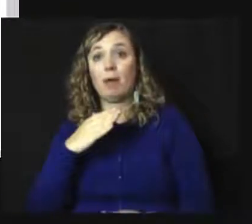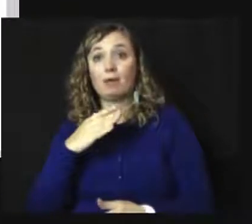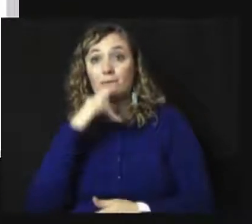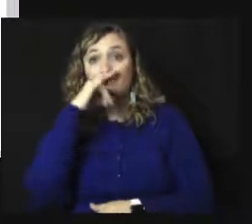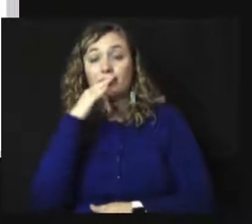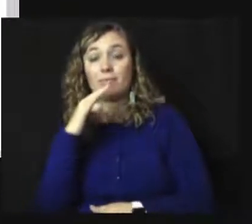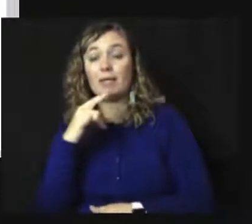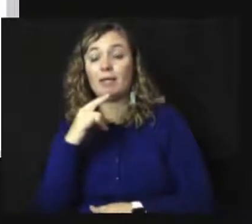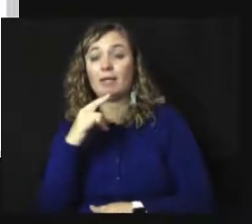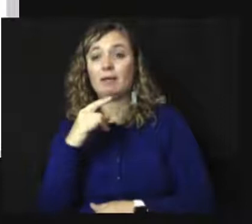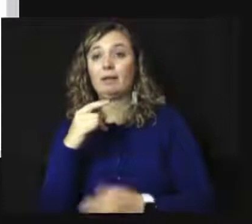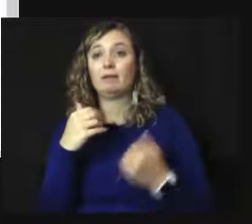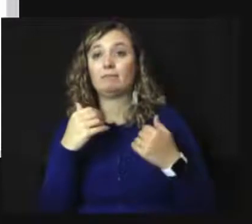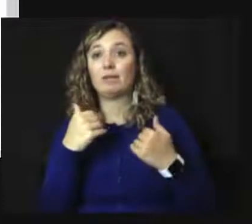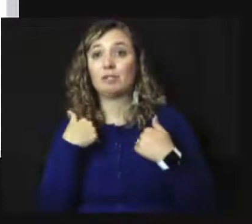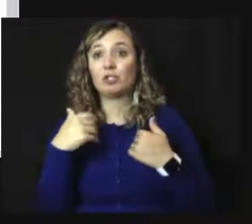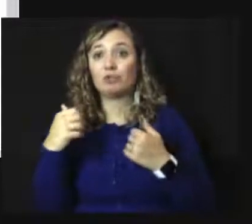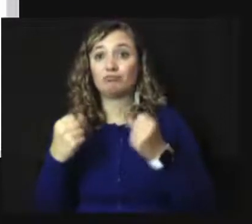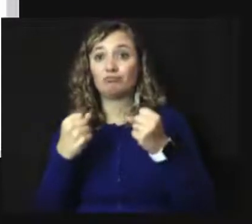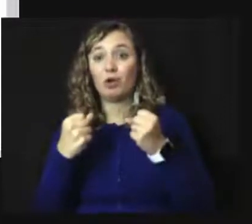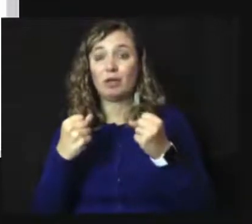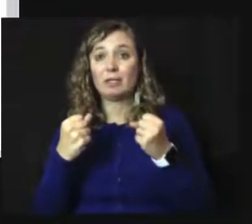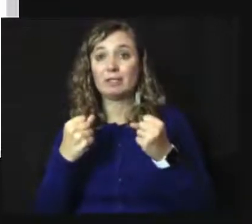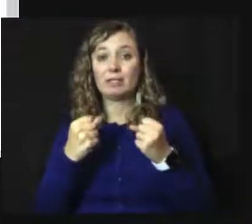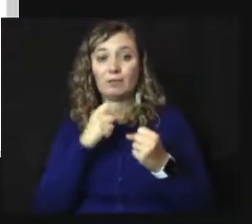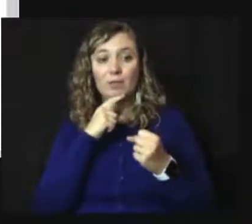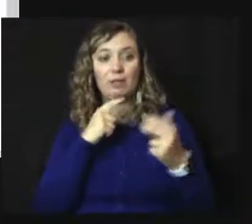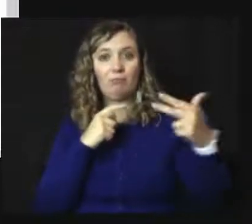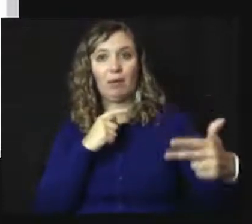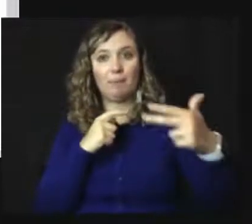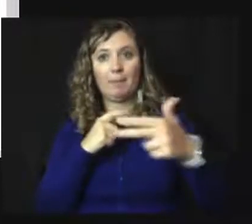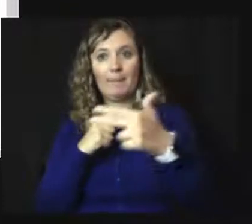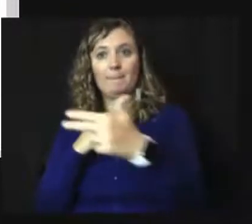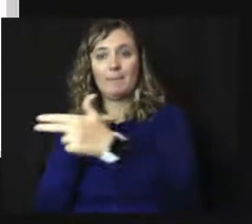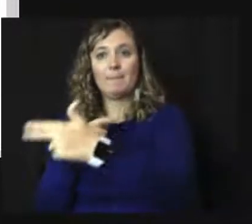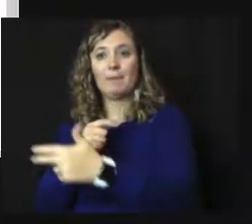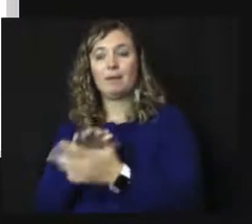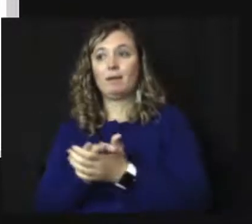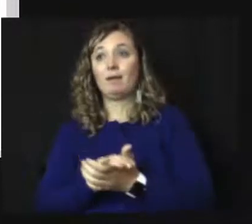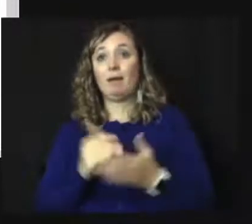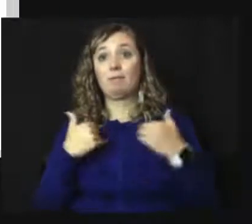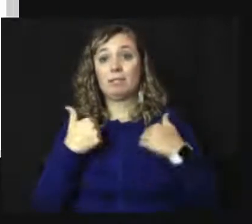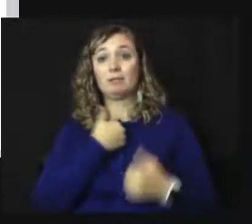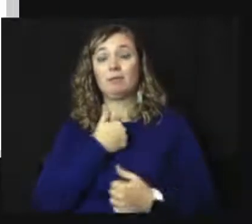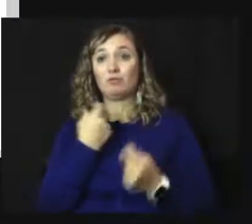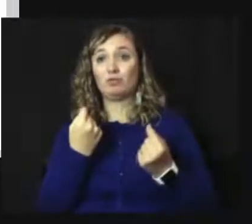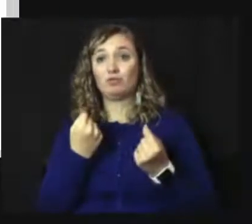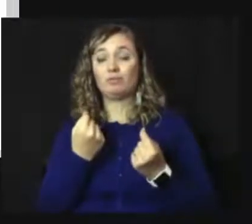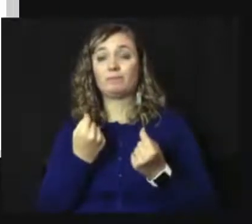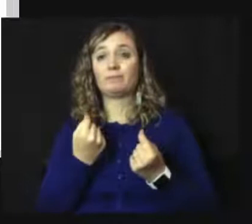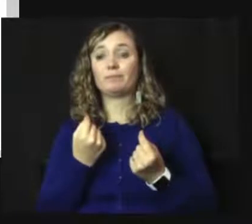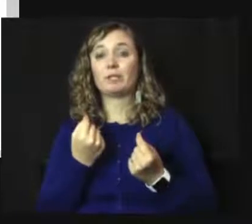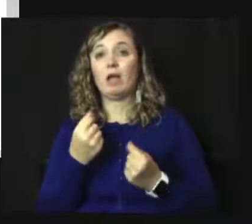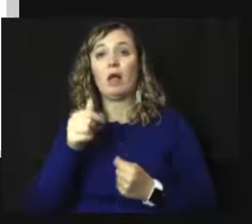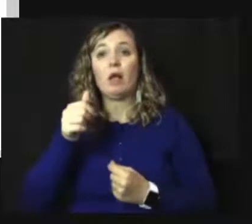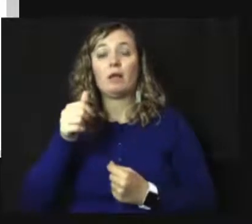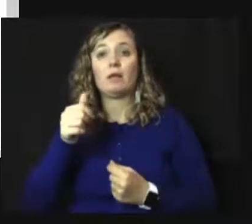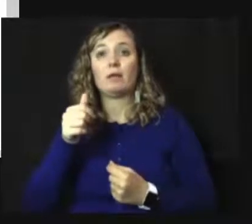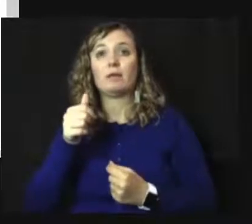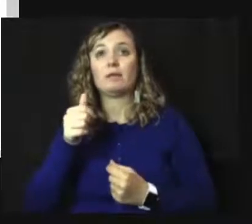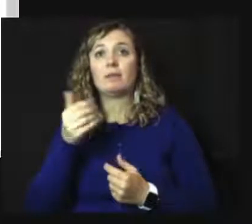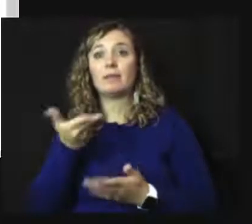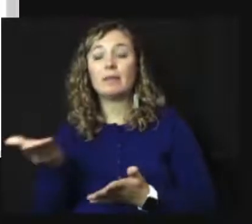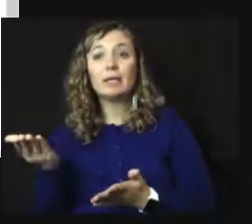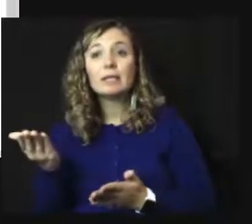and buttons and, all those types of things, which are sometimes it's seen as being like really strange and othering. I find it to be